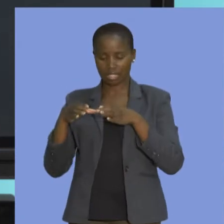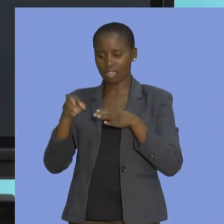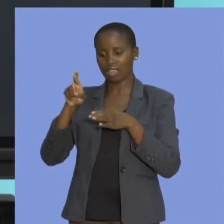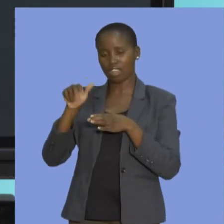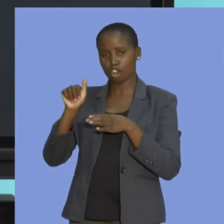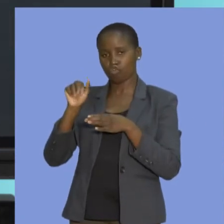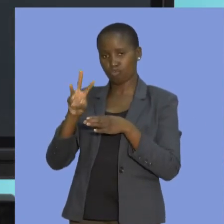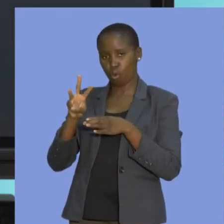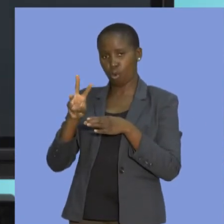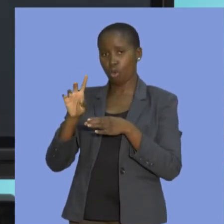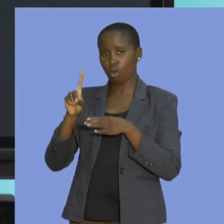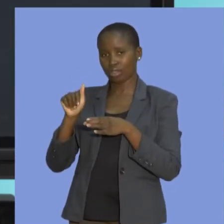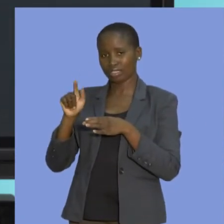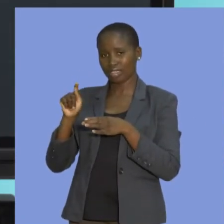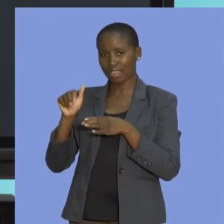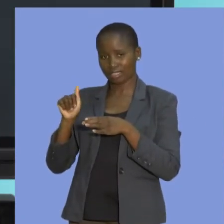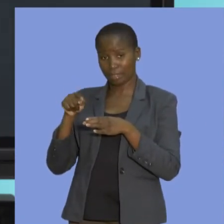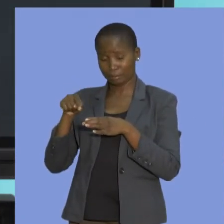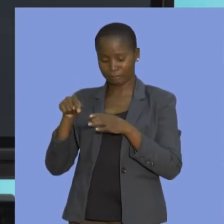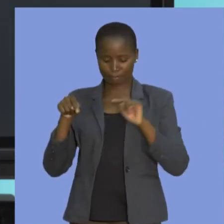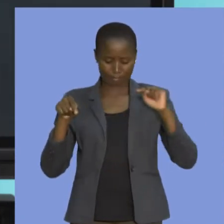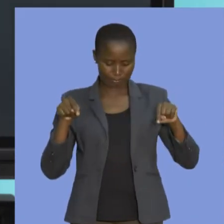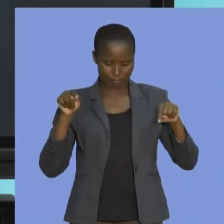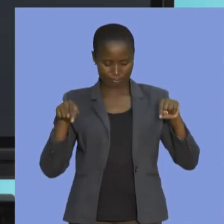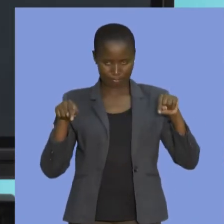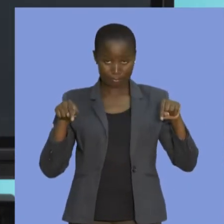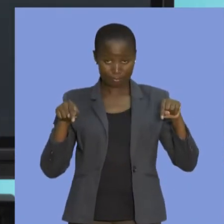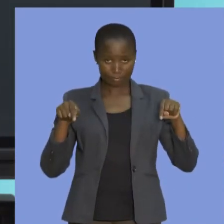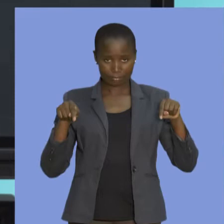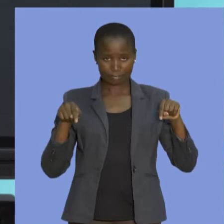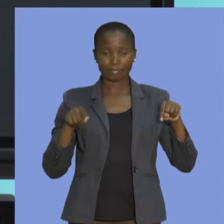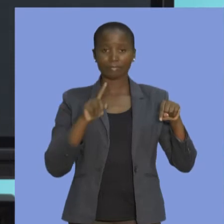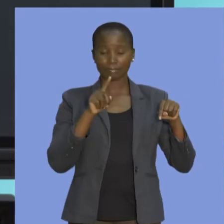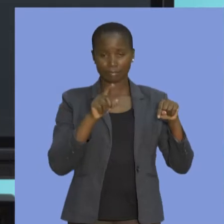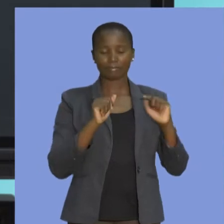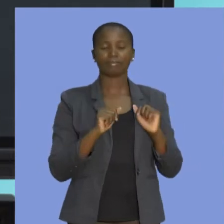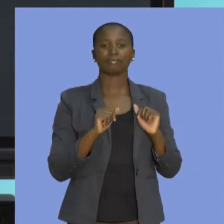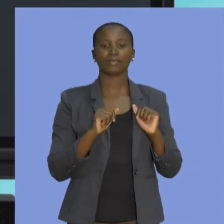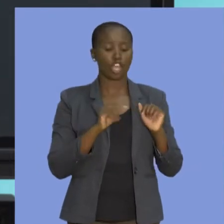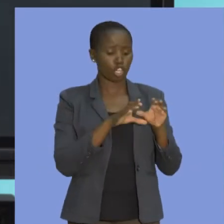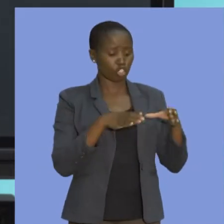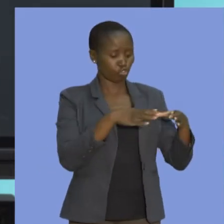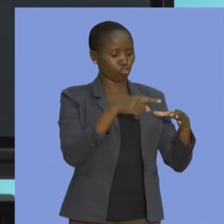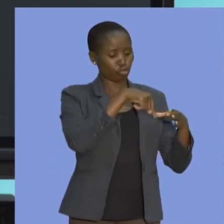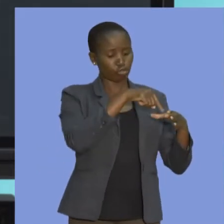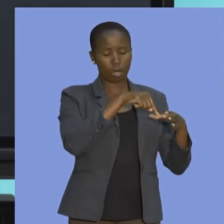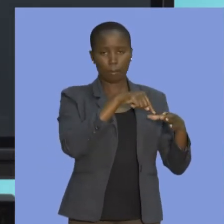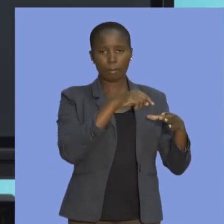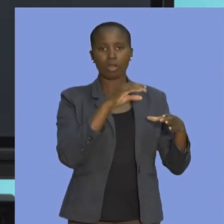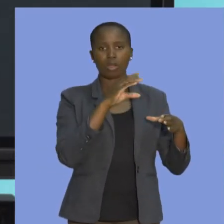We can group data, for example, if you go back also, which is interesting, the